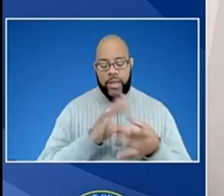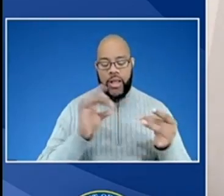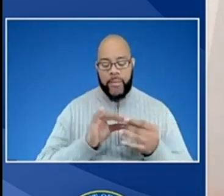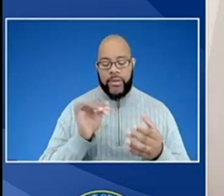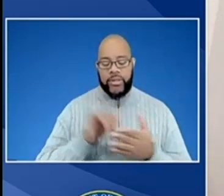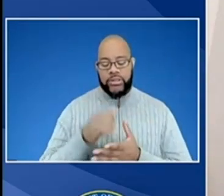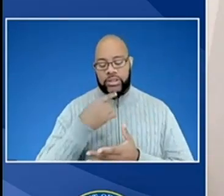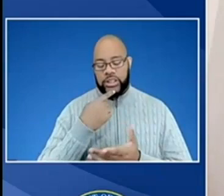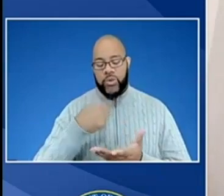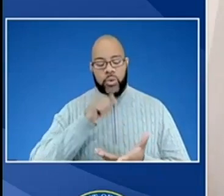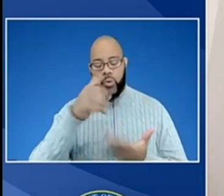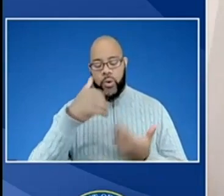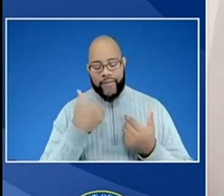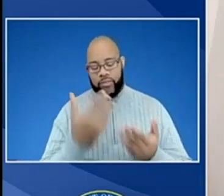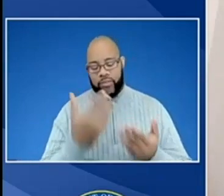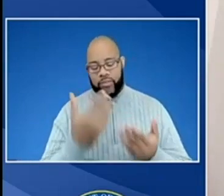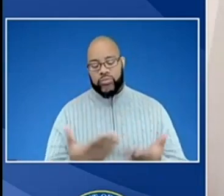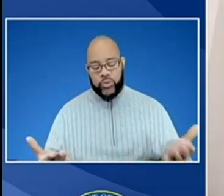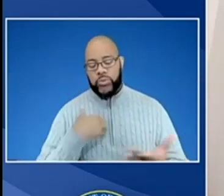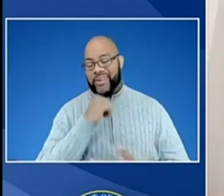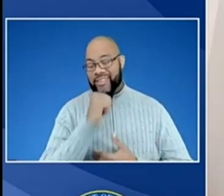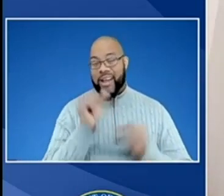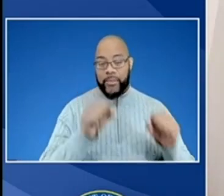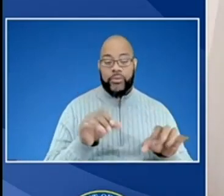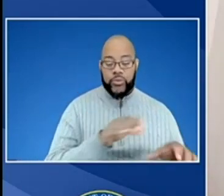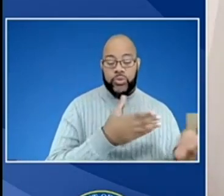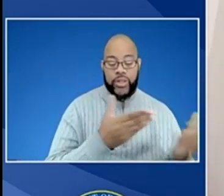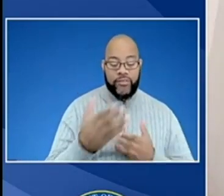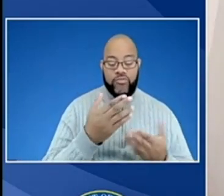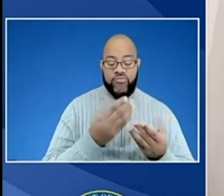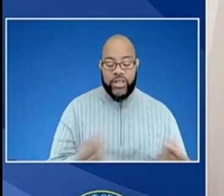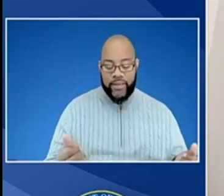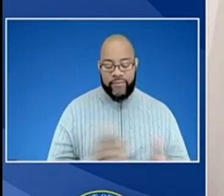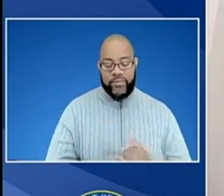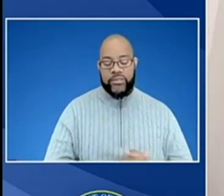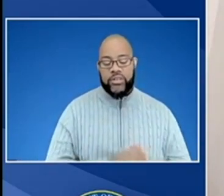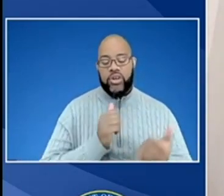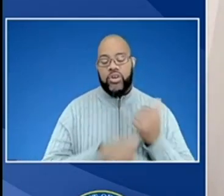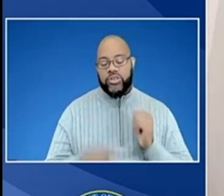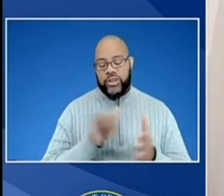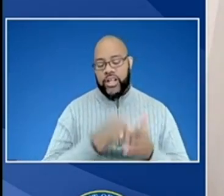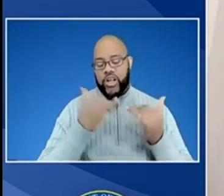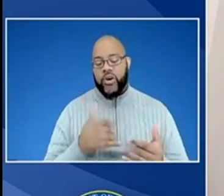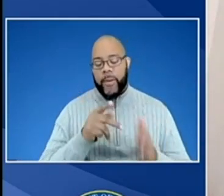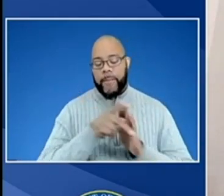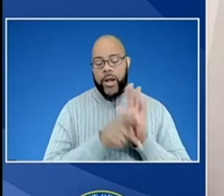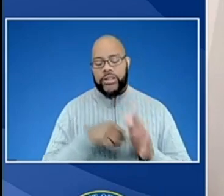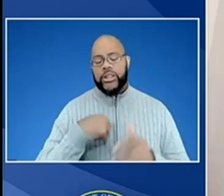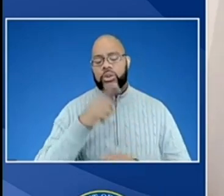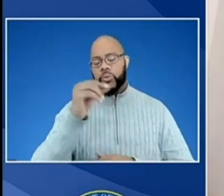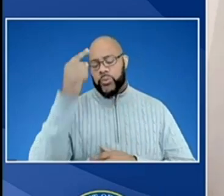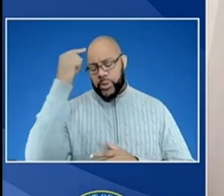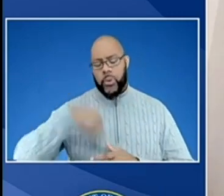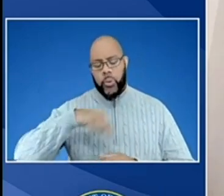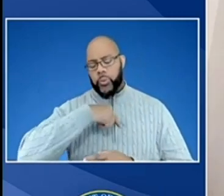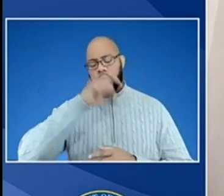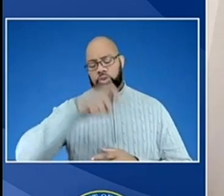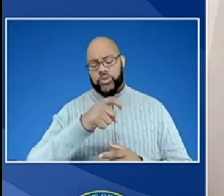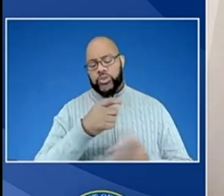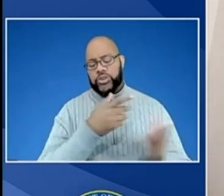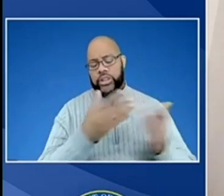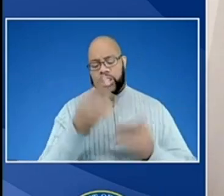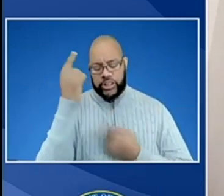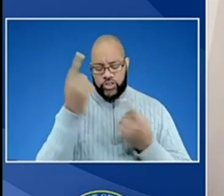saying, we don't have the resources, we're not able to deliver relief under just the current policies. And I do think we should take into